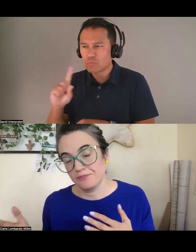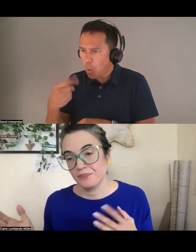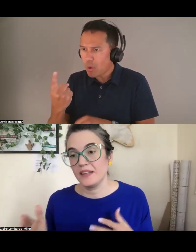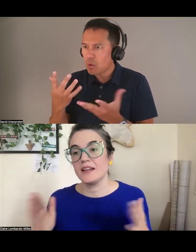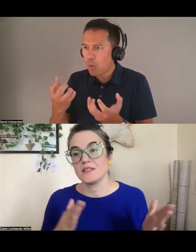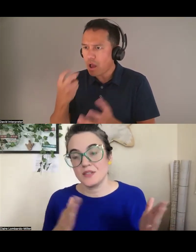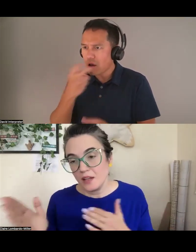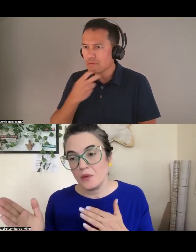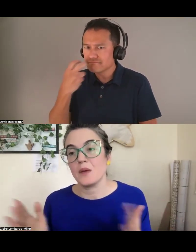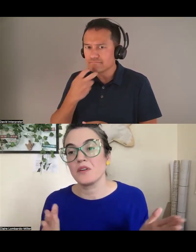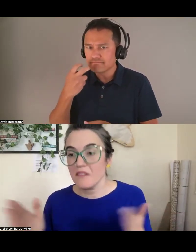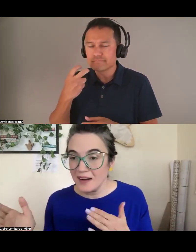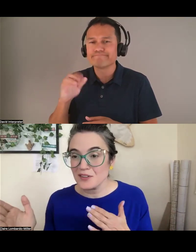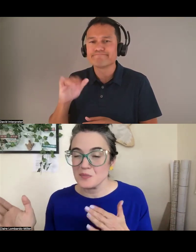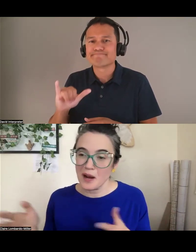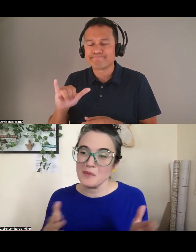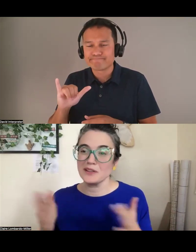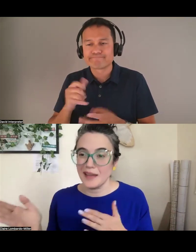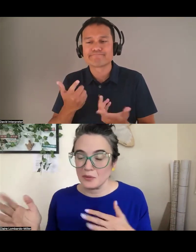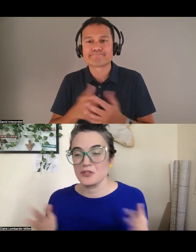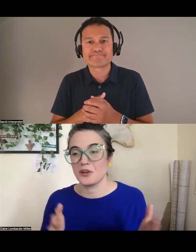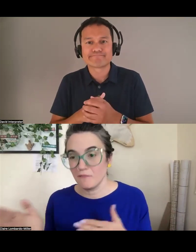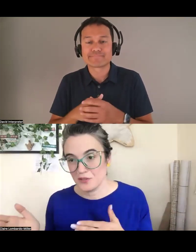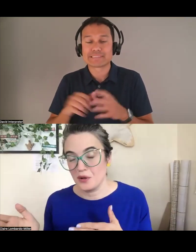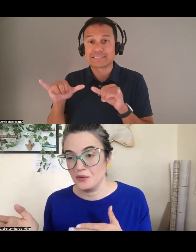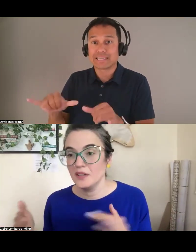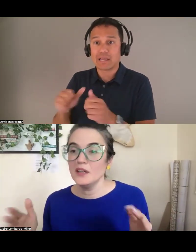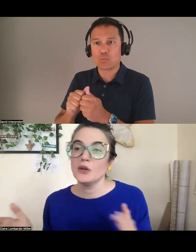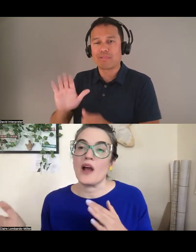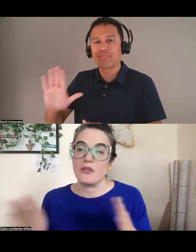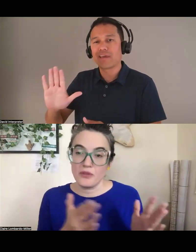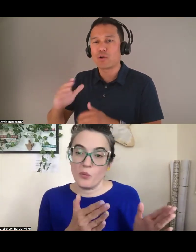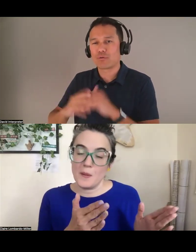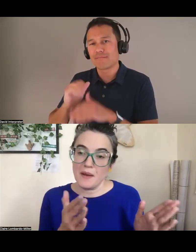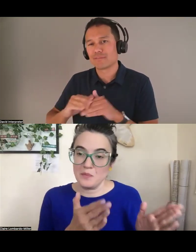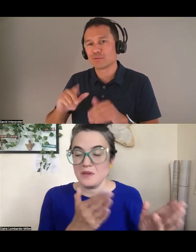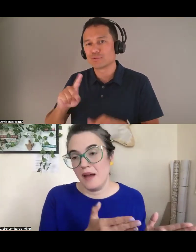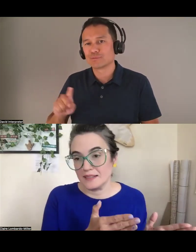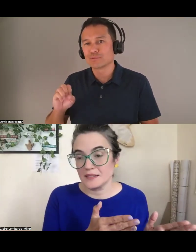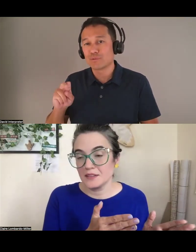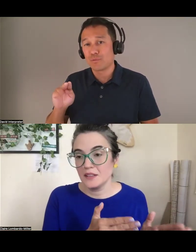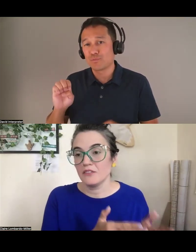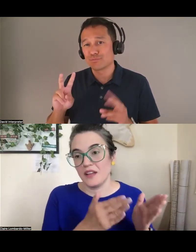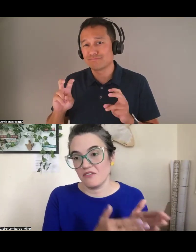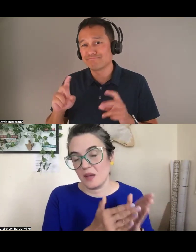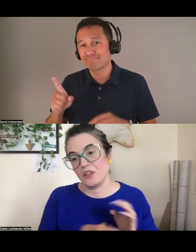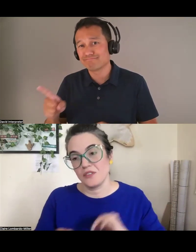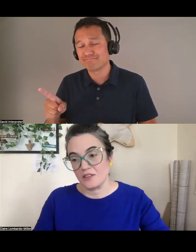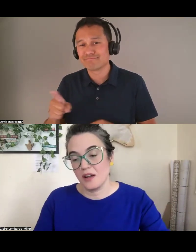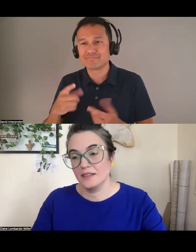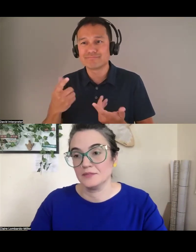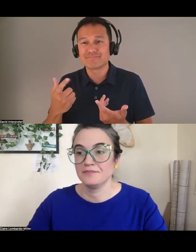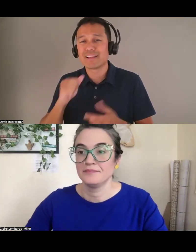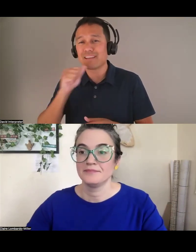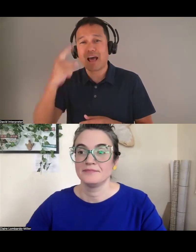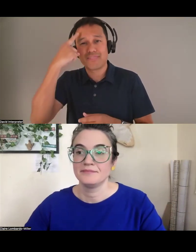result. Again, sticking with that provider's primary language or comfort zone rather than what might be best for that family or that